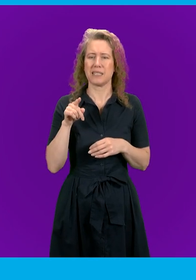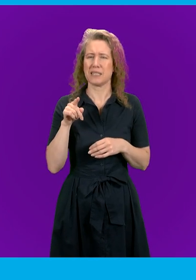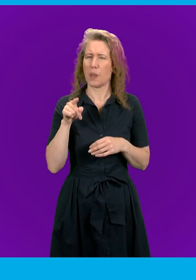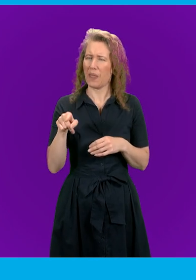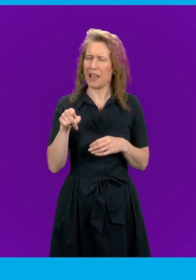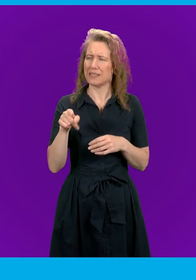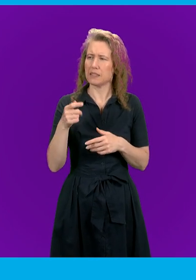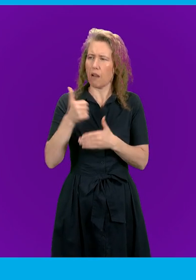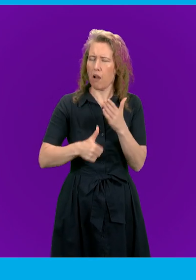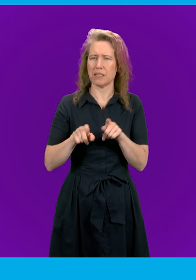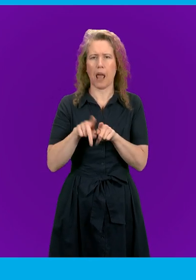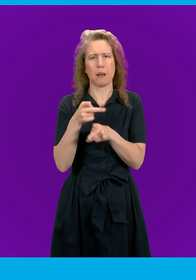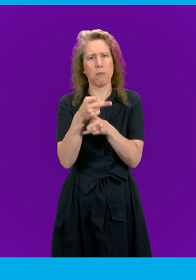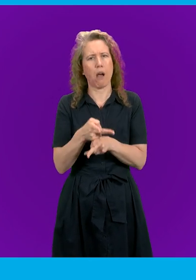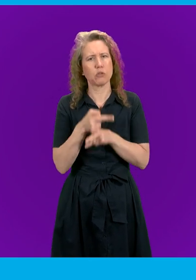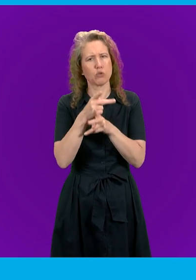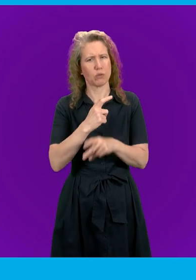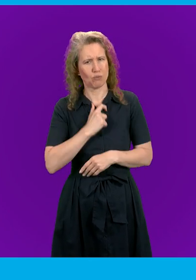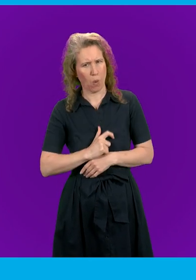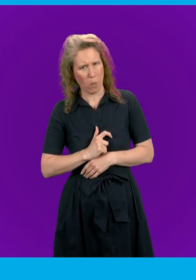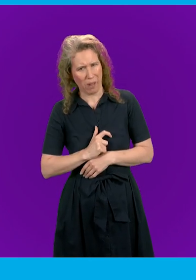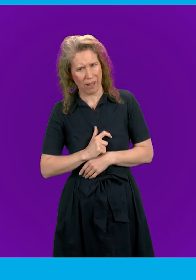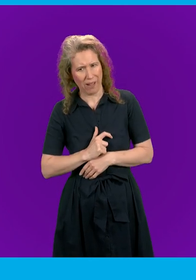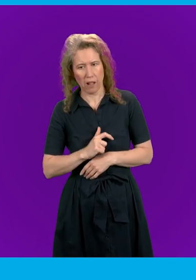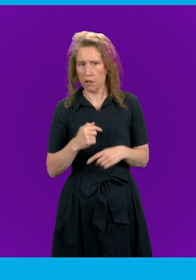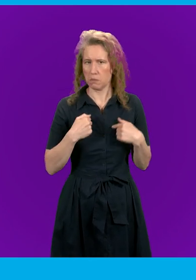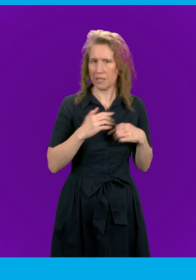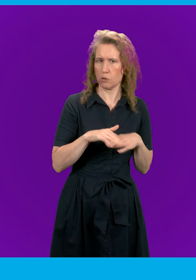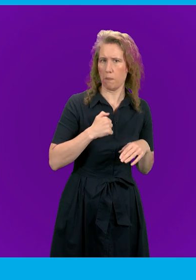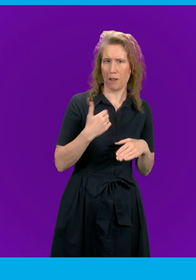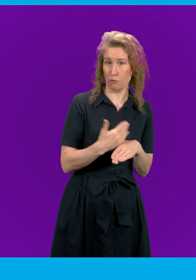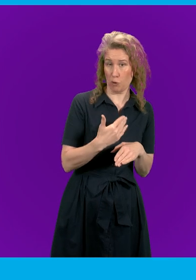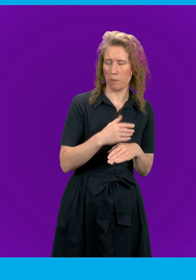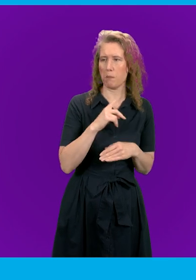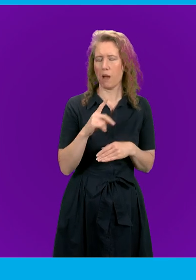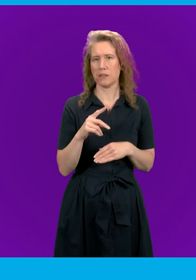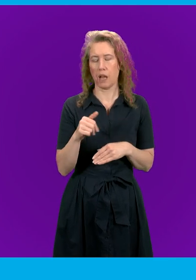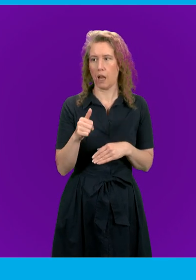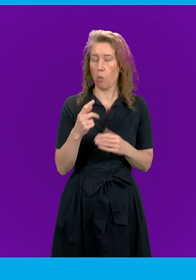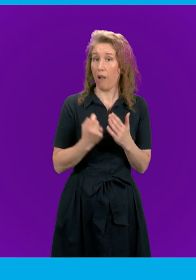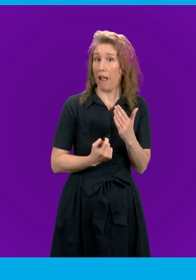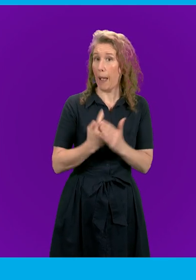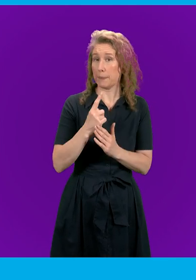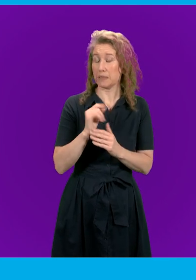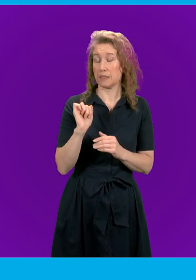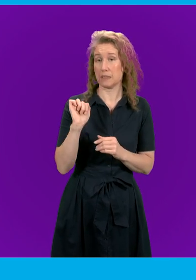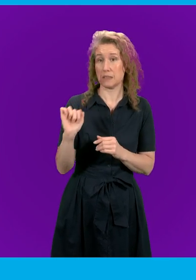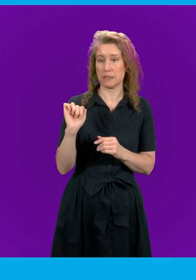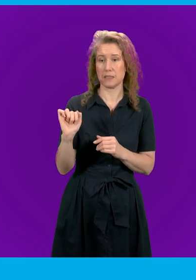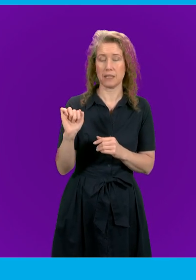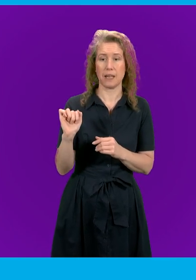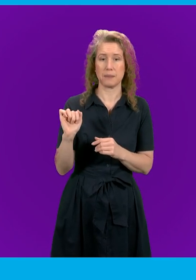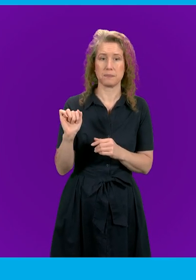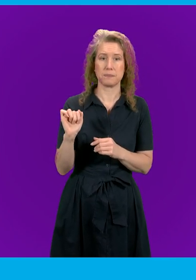of pastoral role, and I don't carry out that job, but I do know that what can often happen is